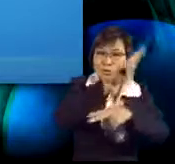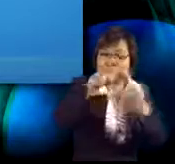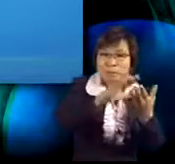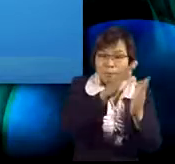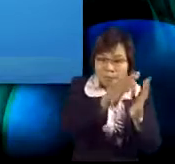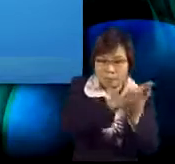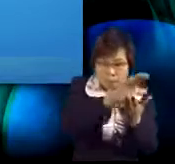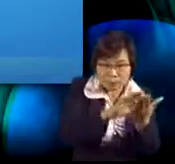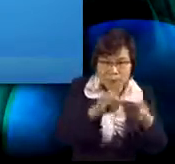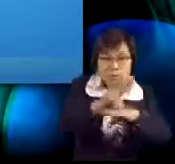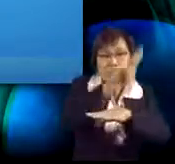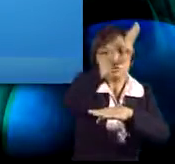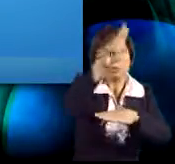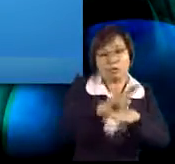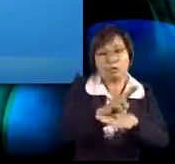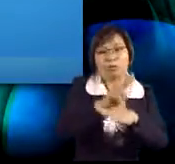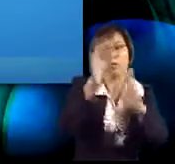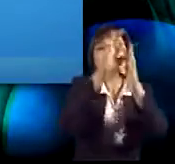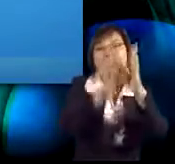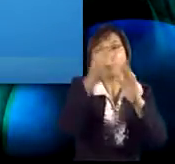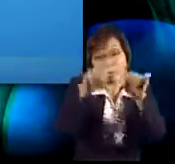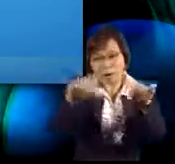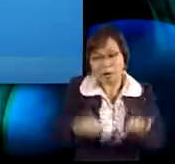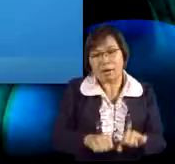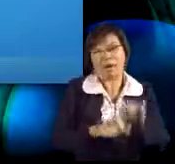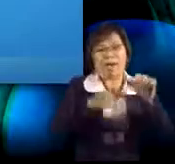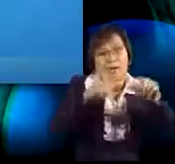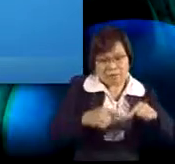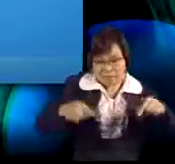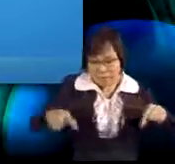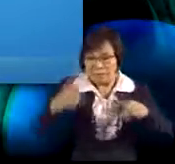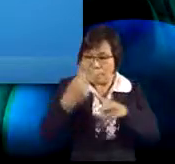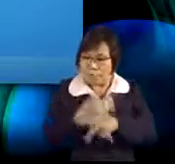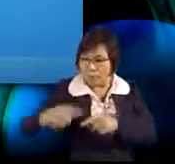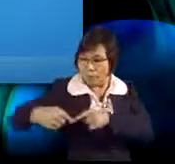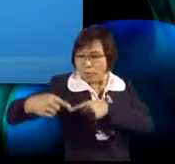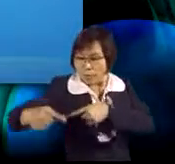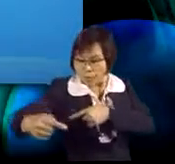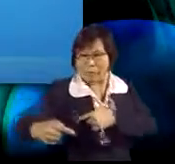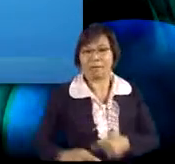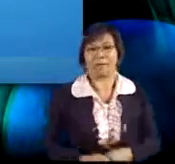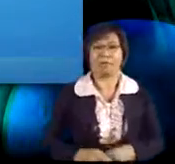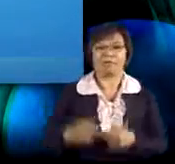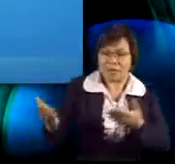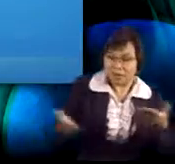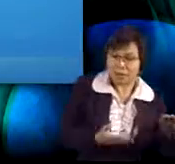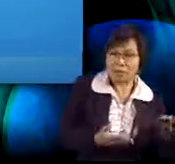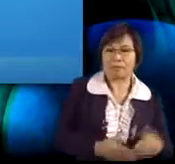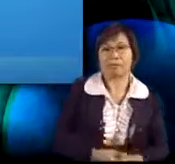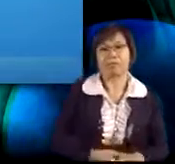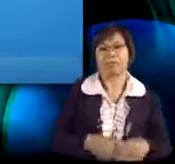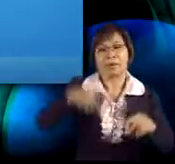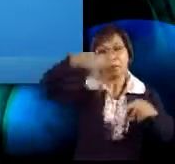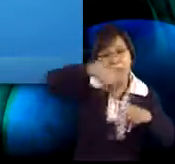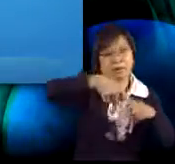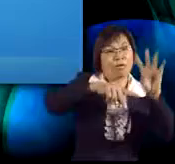the formula for area. Area equals to length multiplied by width. Carry out a plan. Area